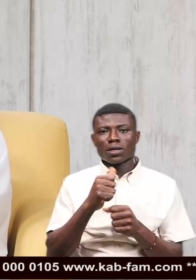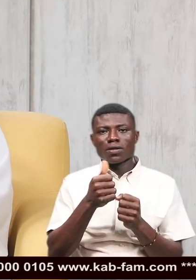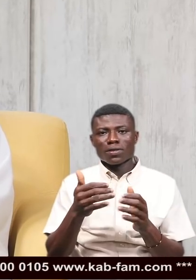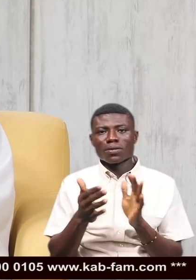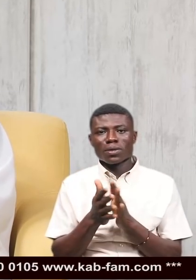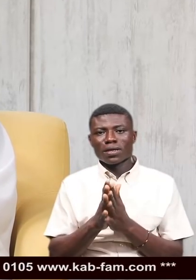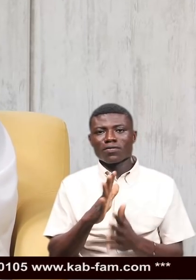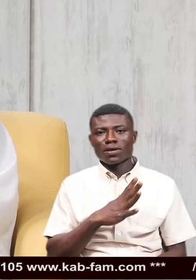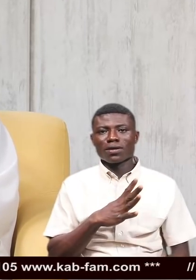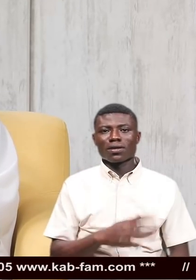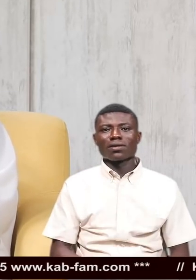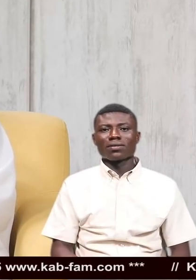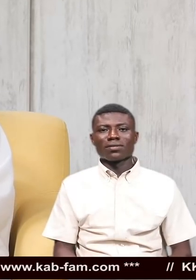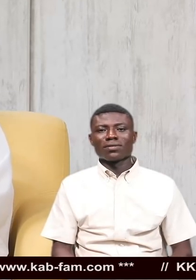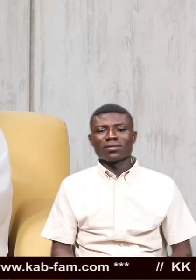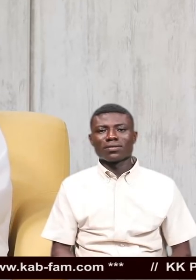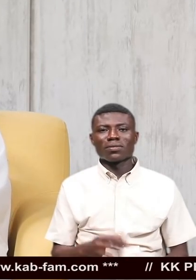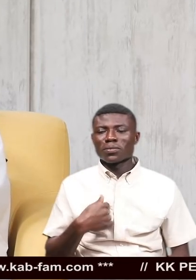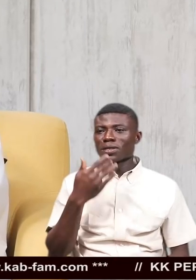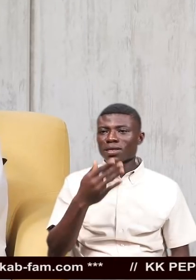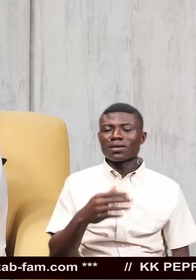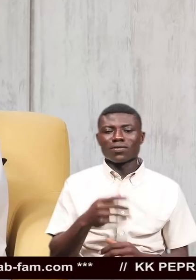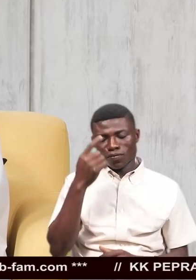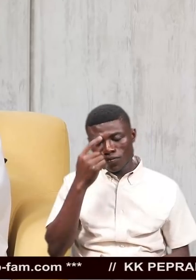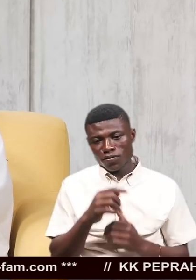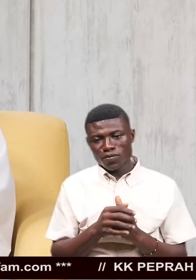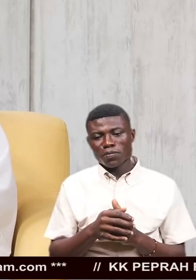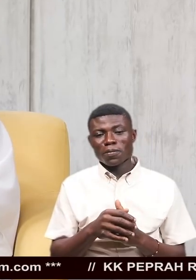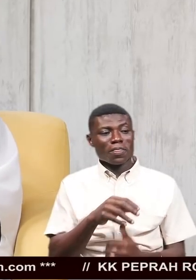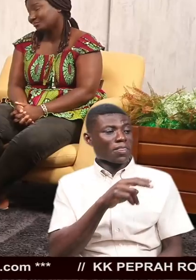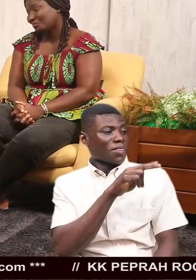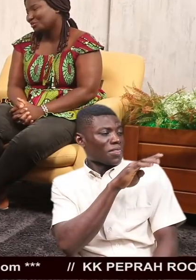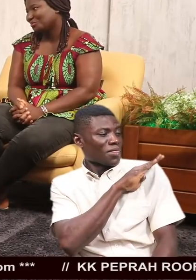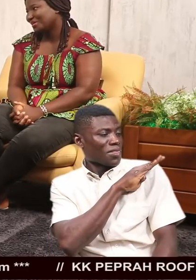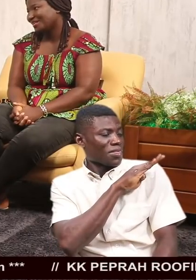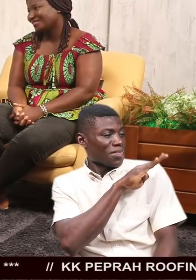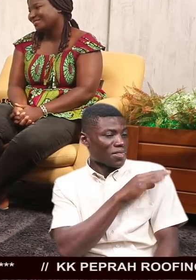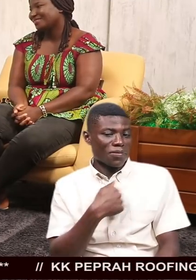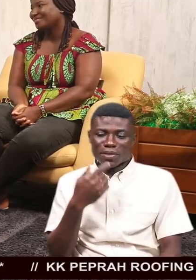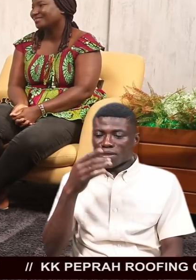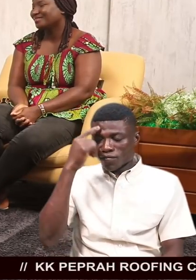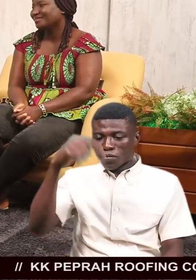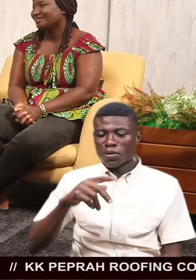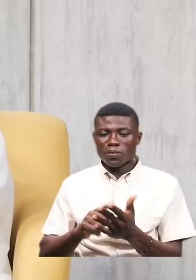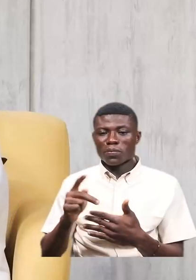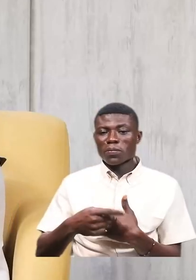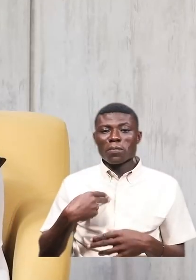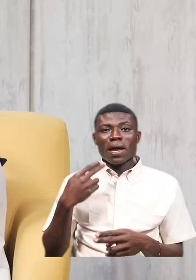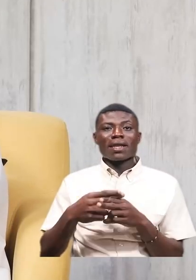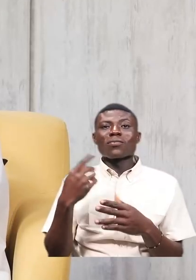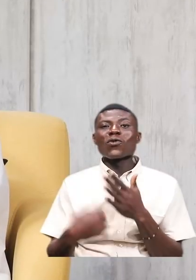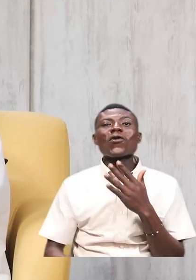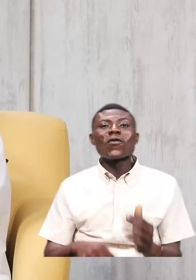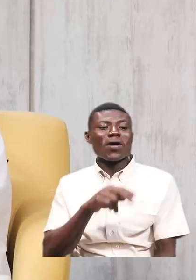with any bibia? Yeah, come on. Medasi, Nana, medasi be so by. Medasi. Midi.